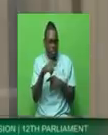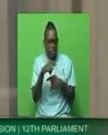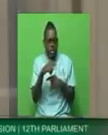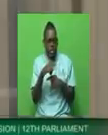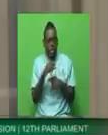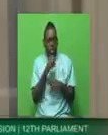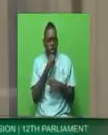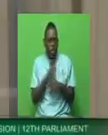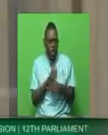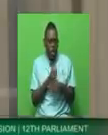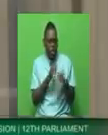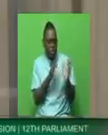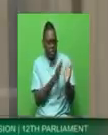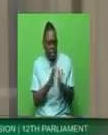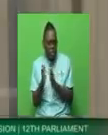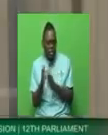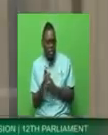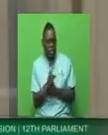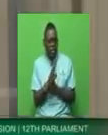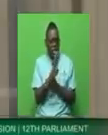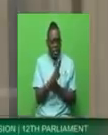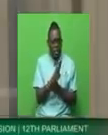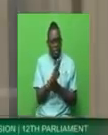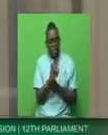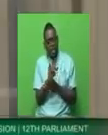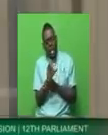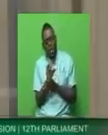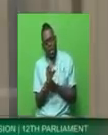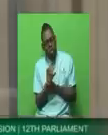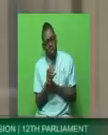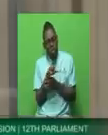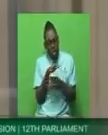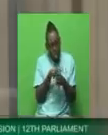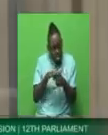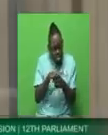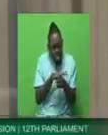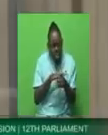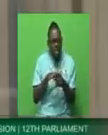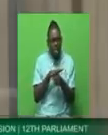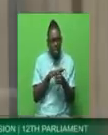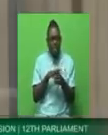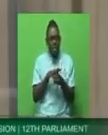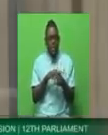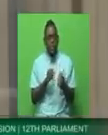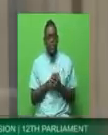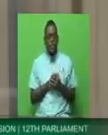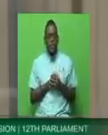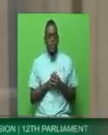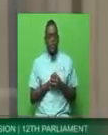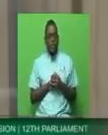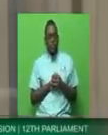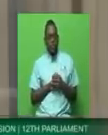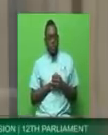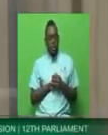manufacturing corridor, a digital innovation park, a Trinidad Creative